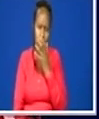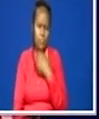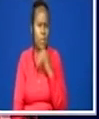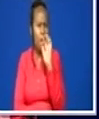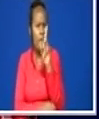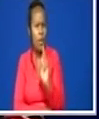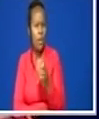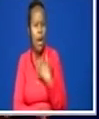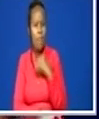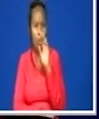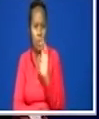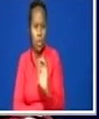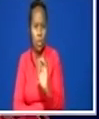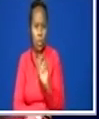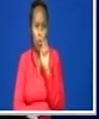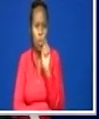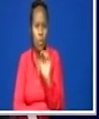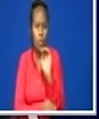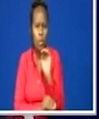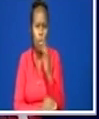that. Mm-hmm.